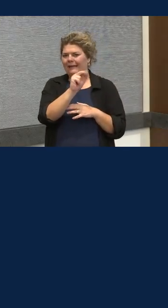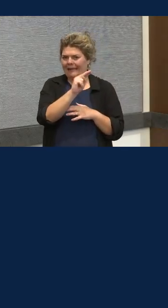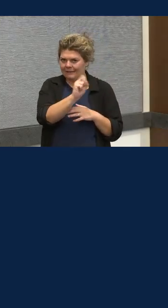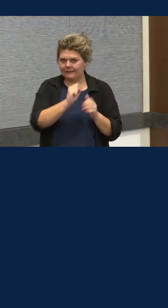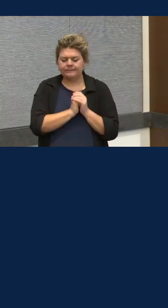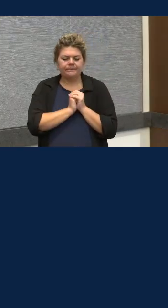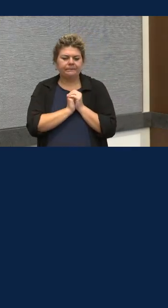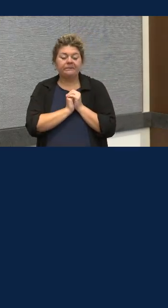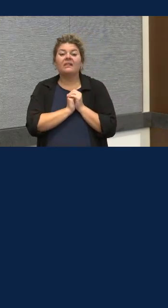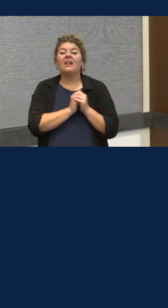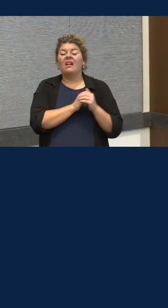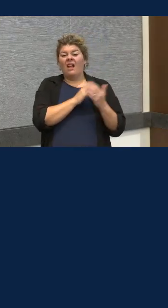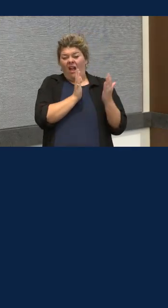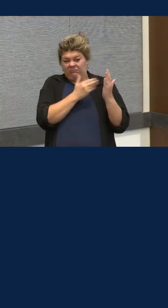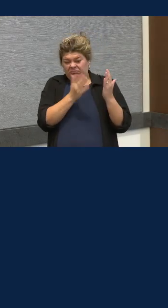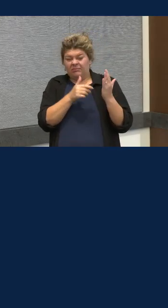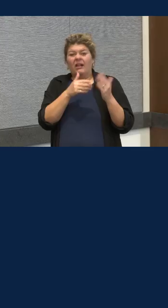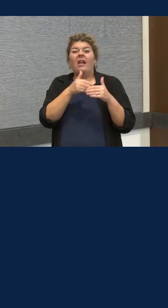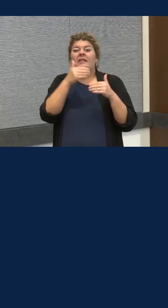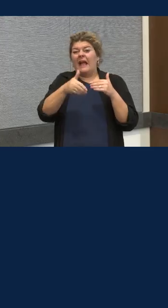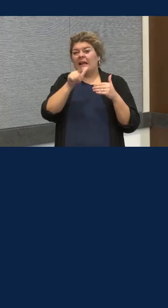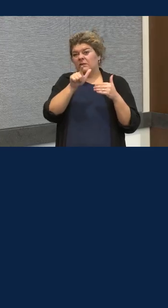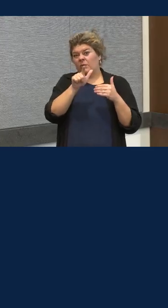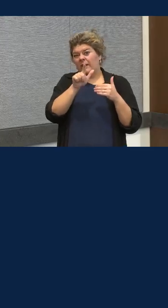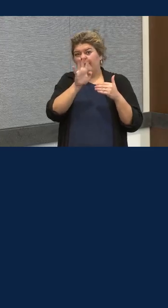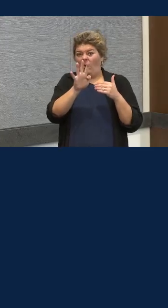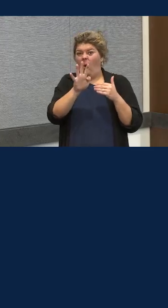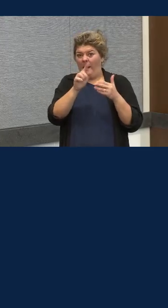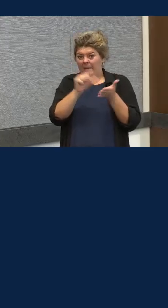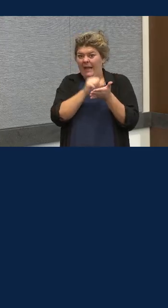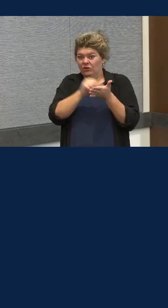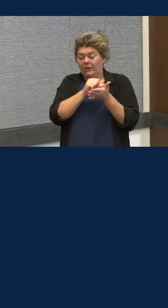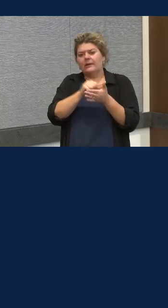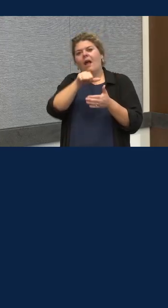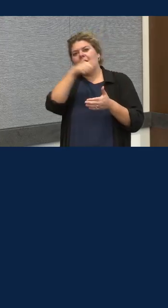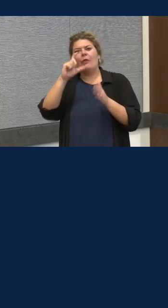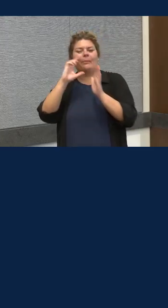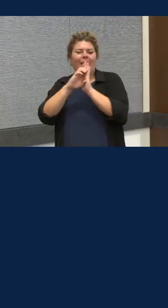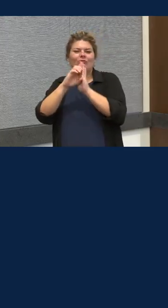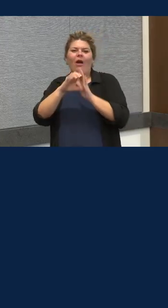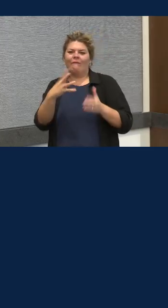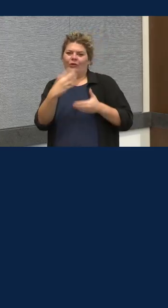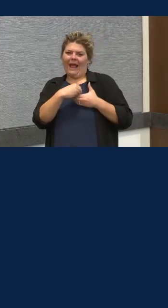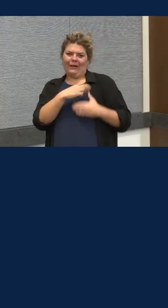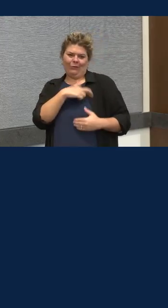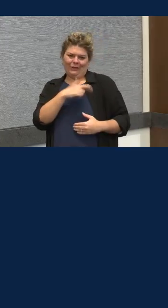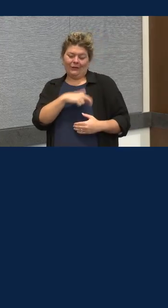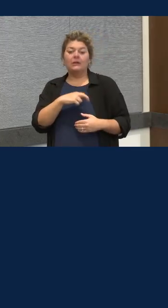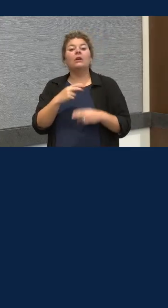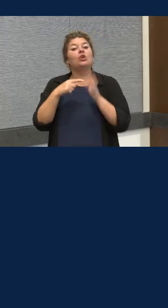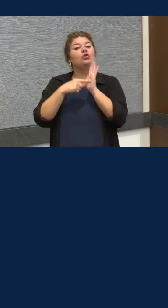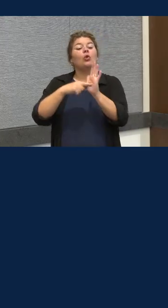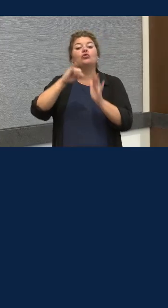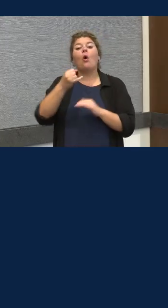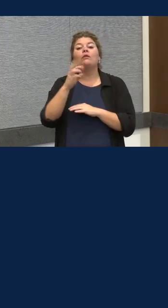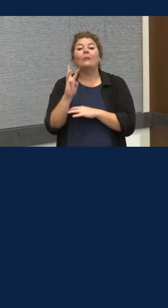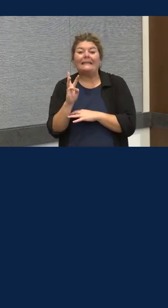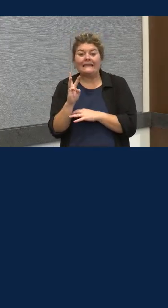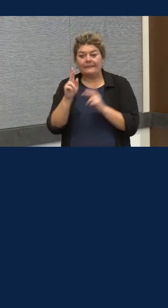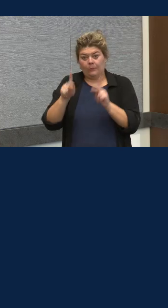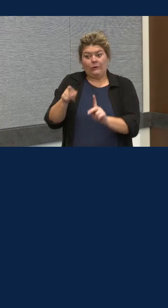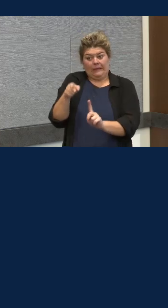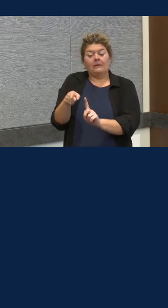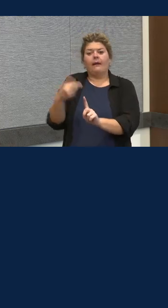another 24 pages does the next photograph of vernacular religion appear. It shows a Jehovah's Witness standing in front of a